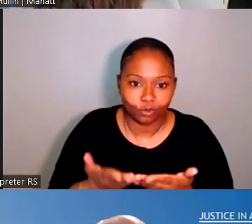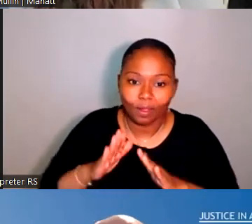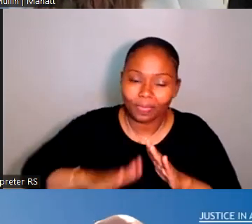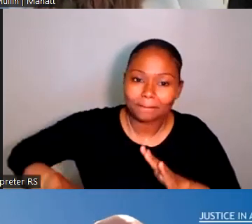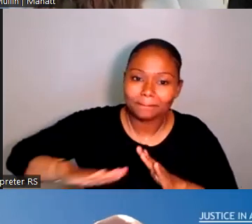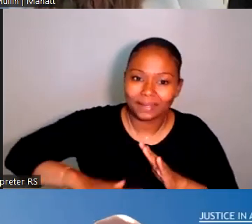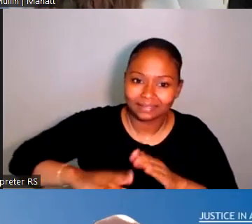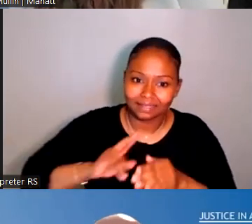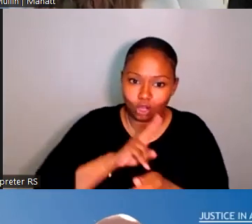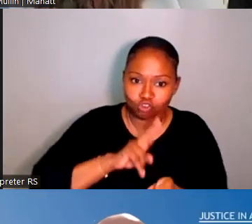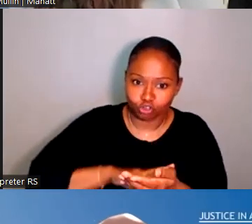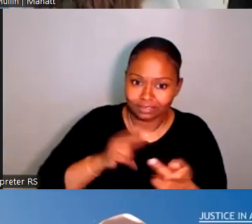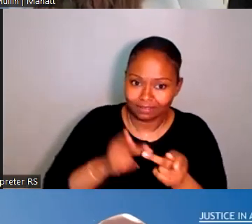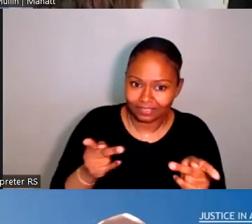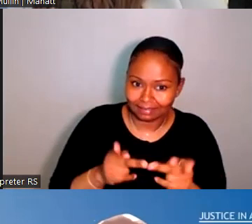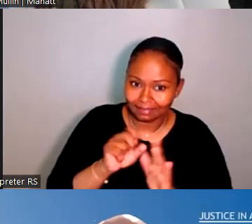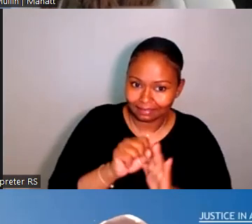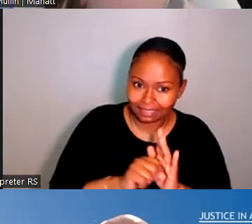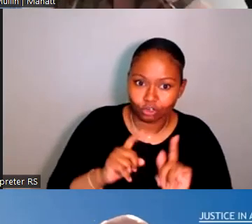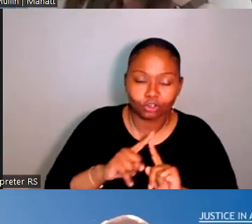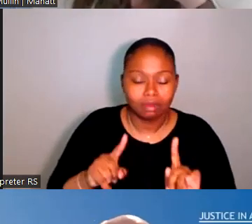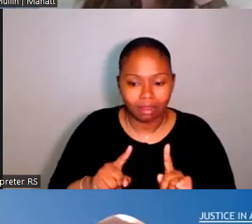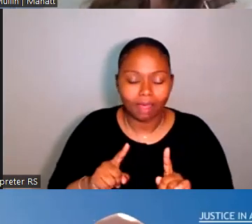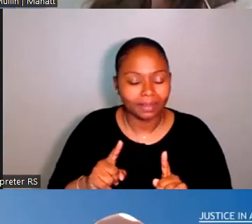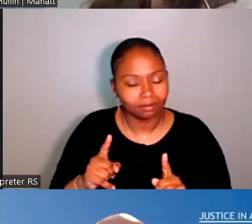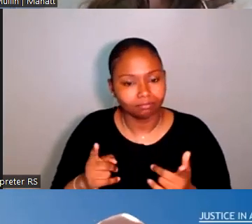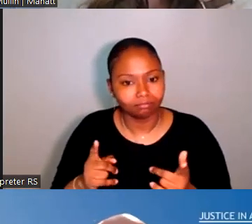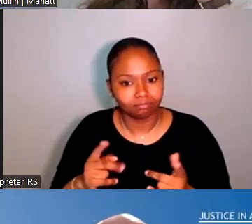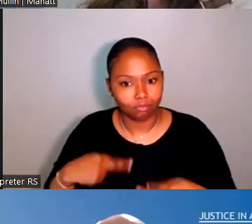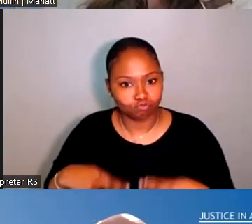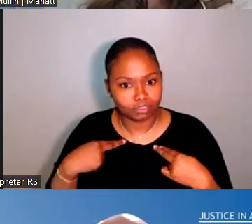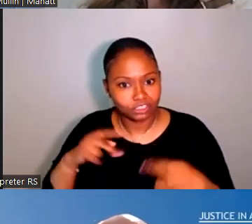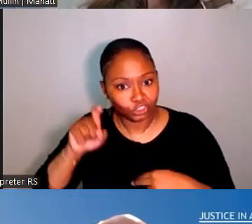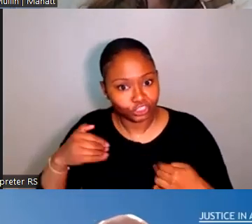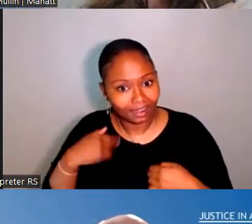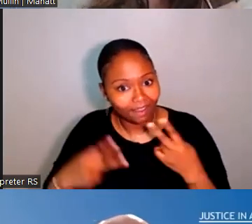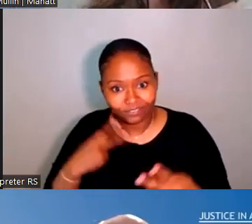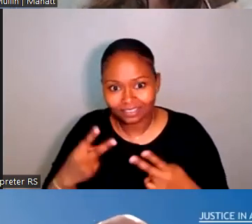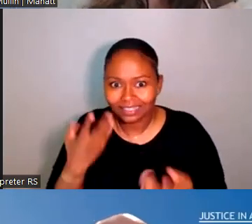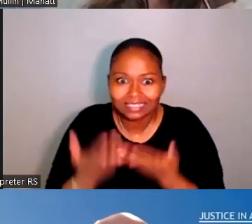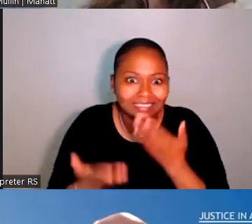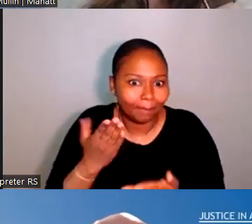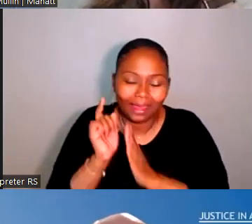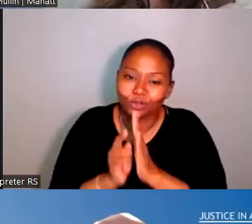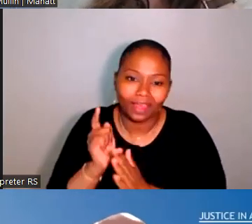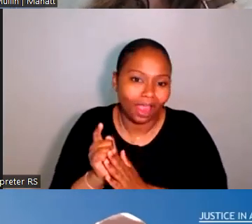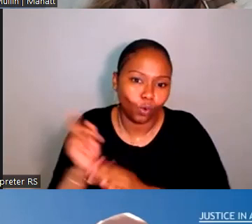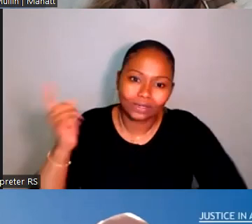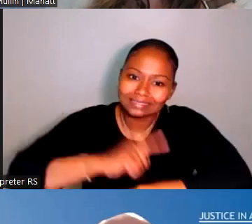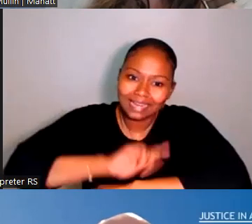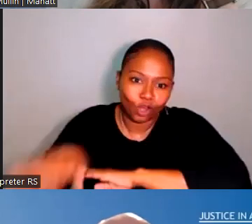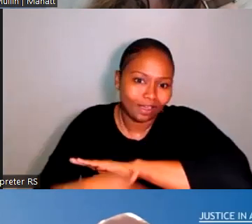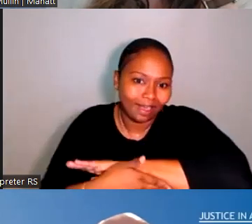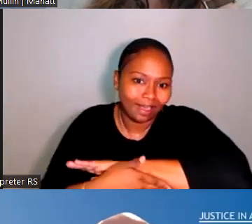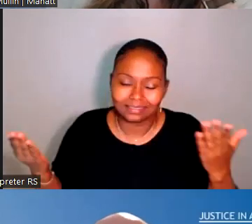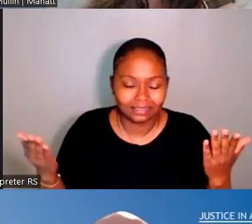do have a right to visit, or a resident has a right to accept visitors at any hour of the day or night. So the way it's